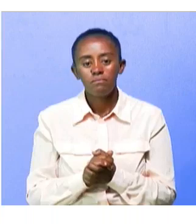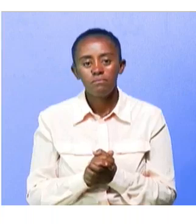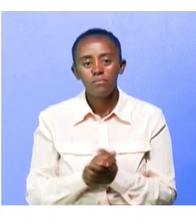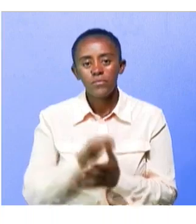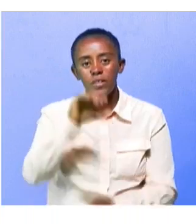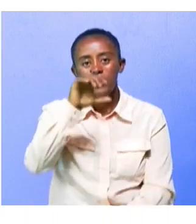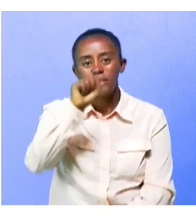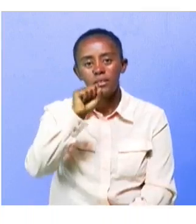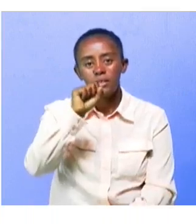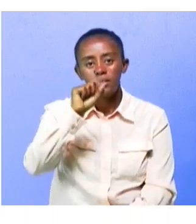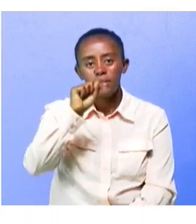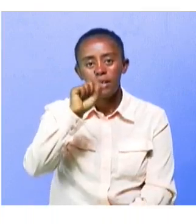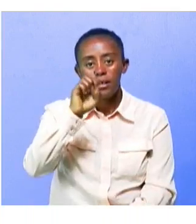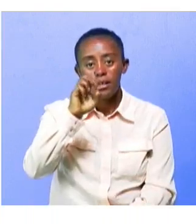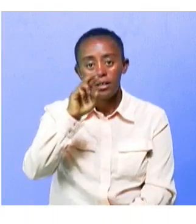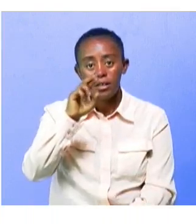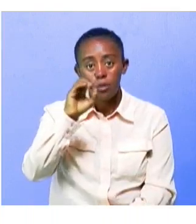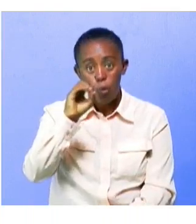Stereotype